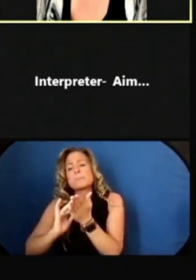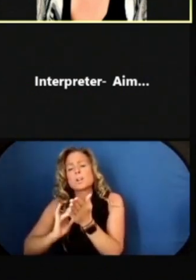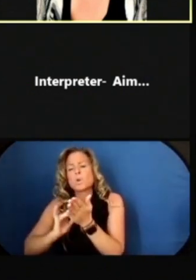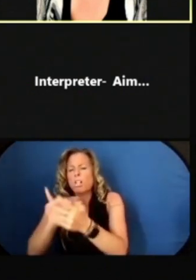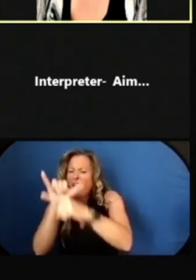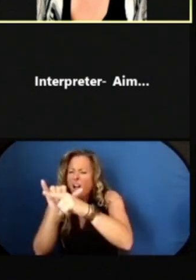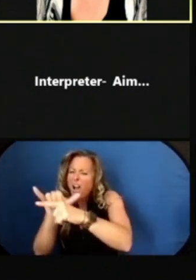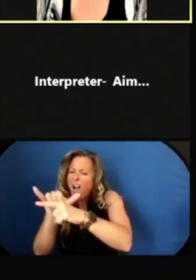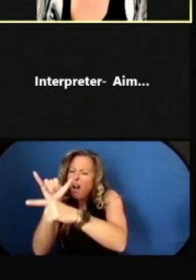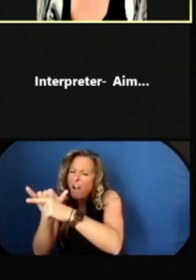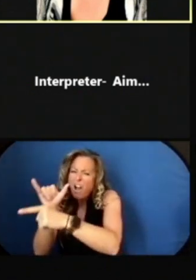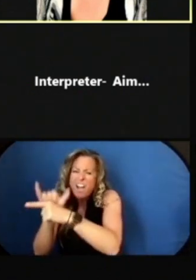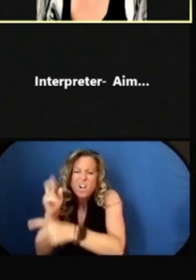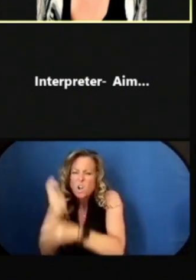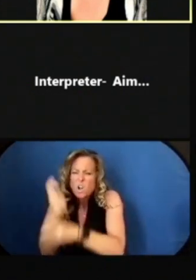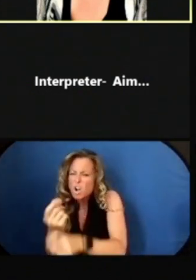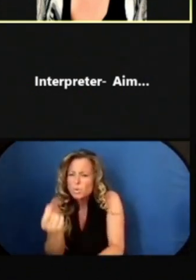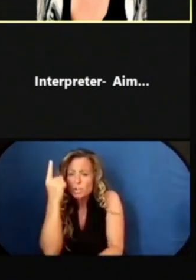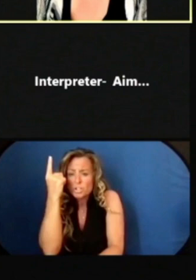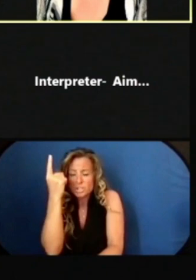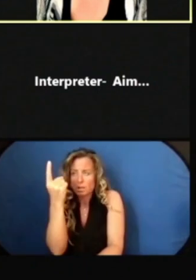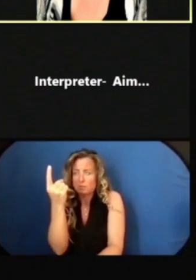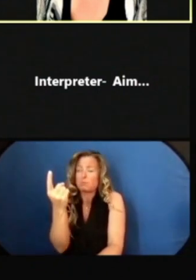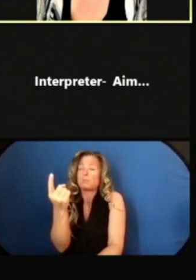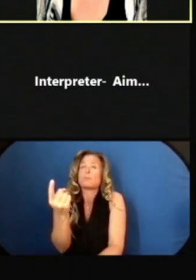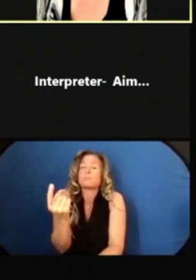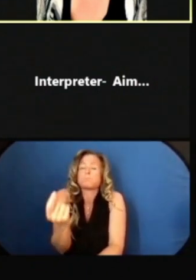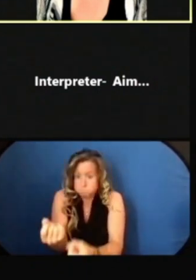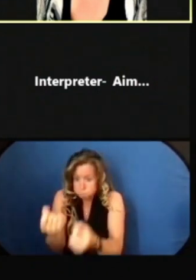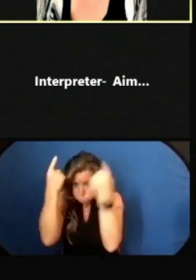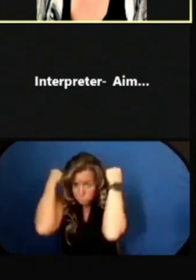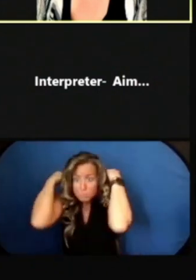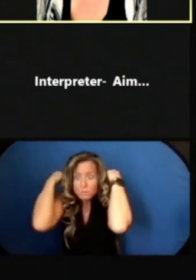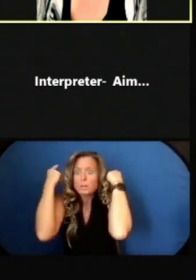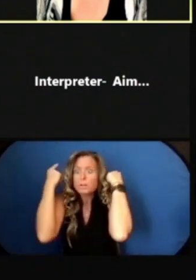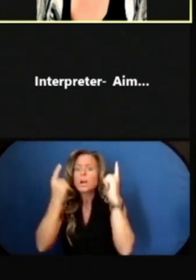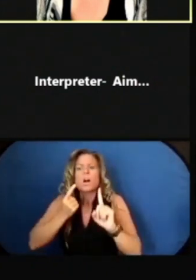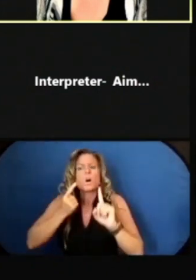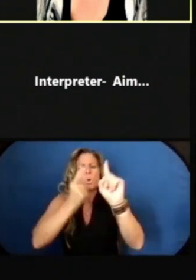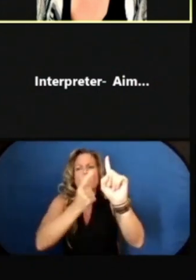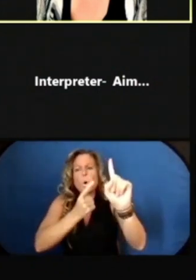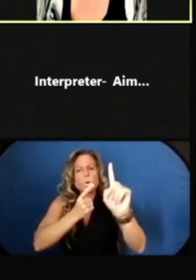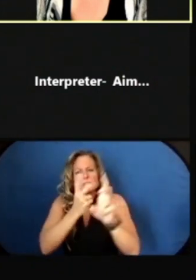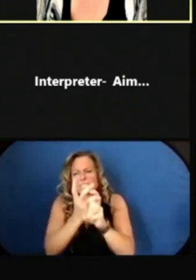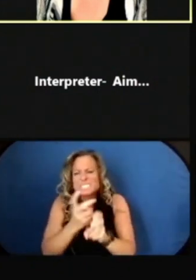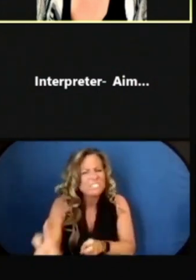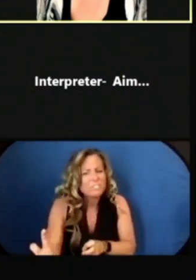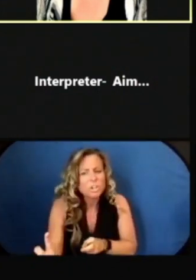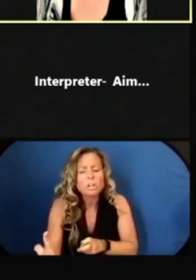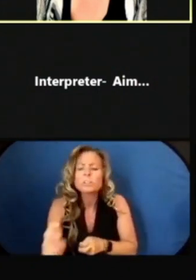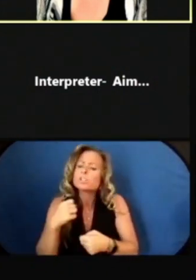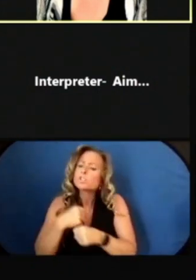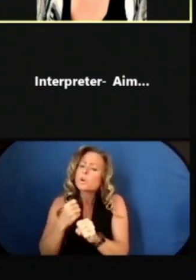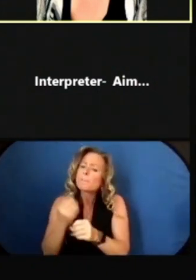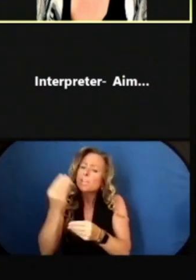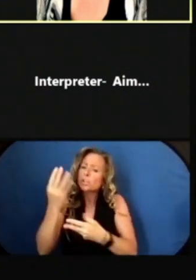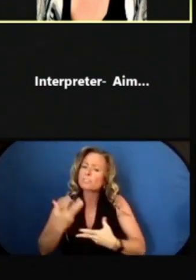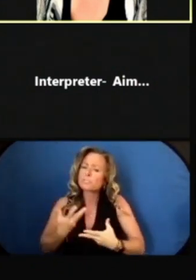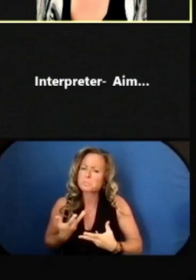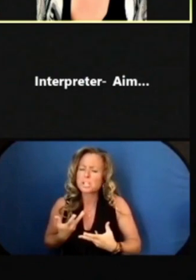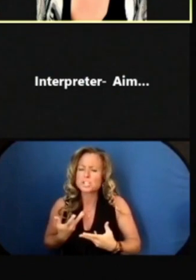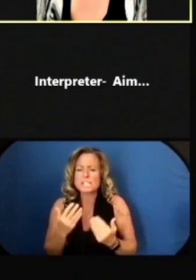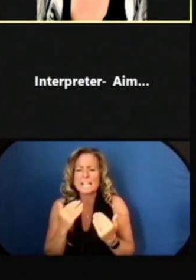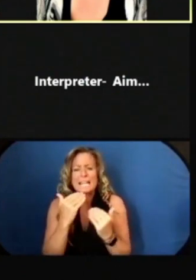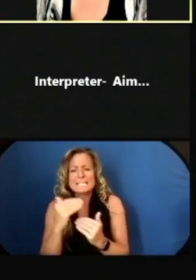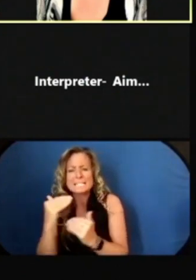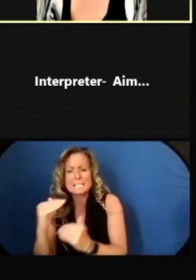hard to understand. It's cumbersome. The goals are too lofty. So make your content as pain-free as